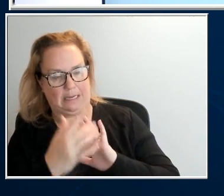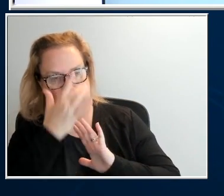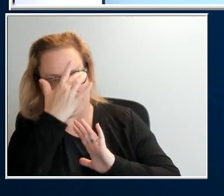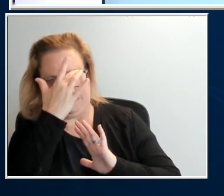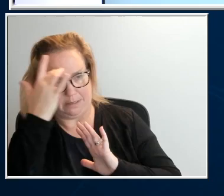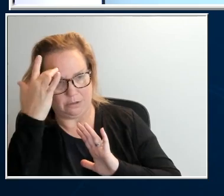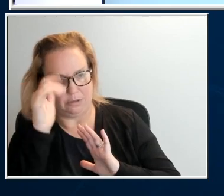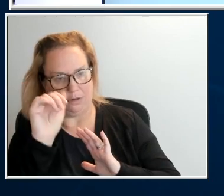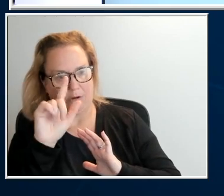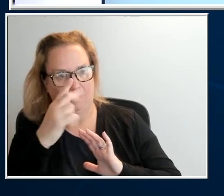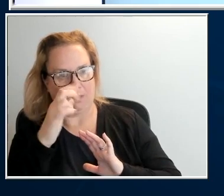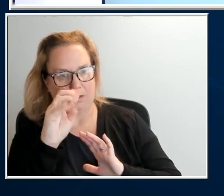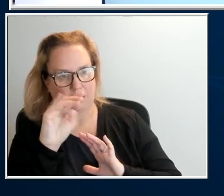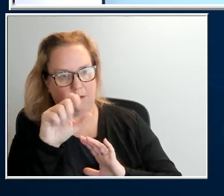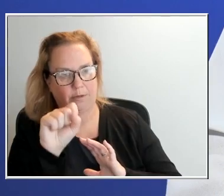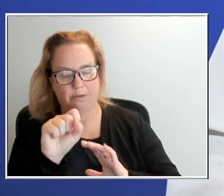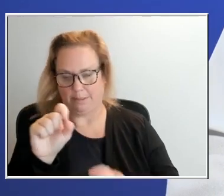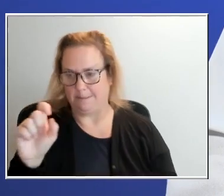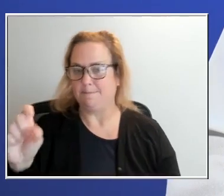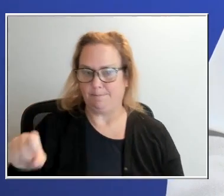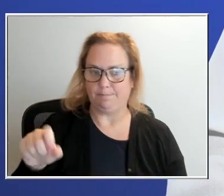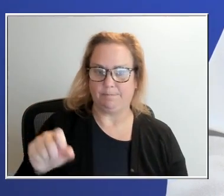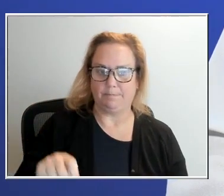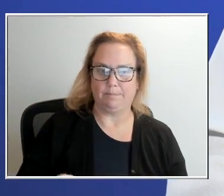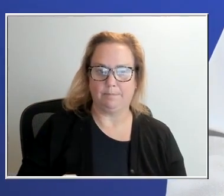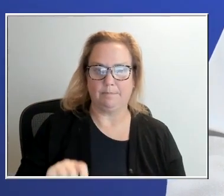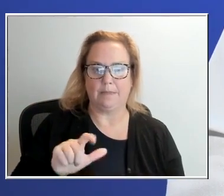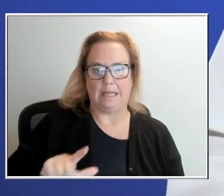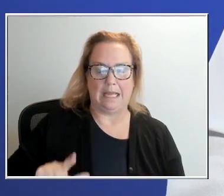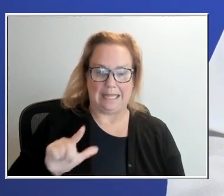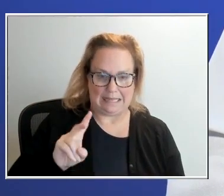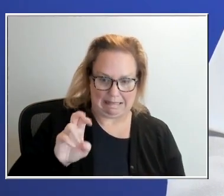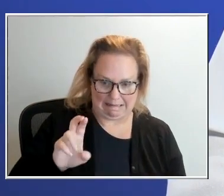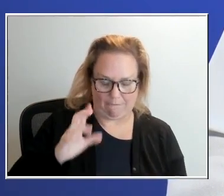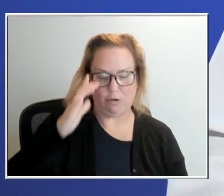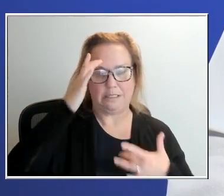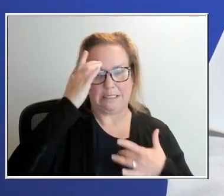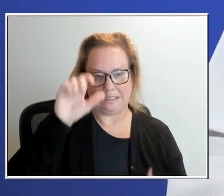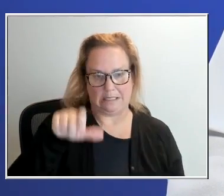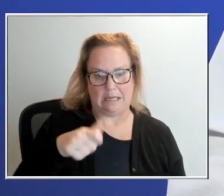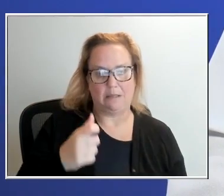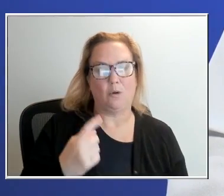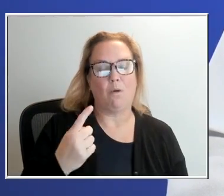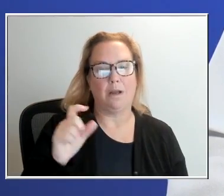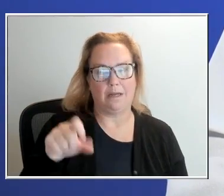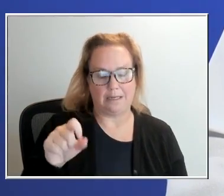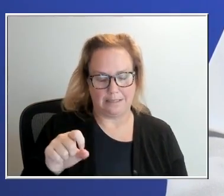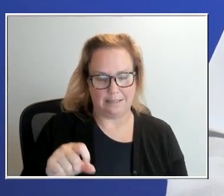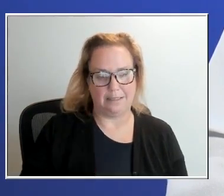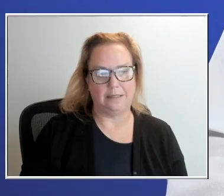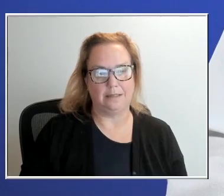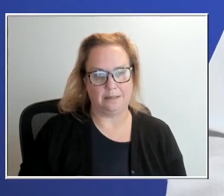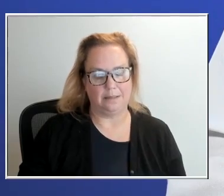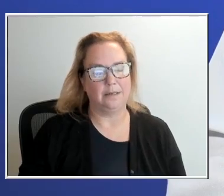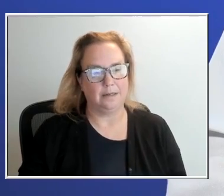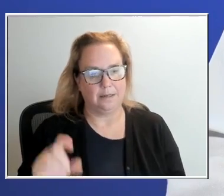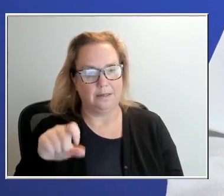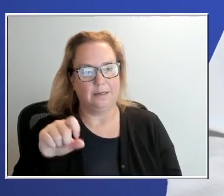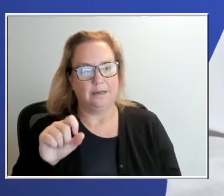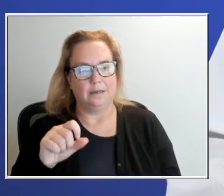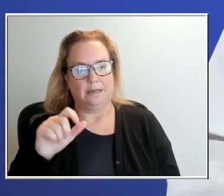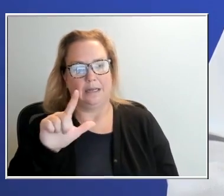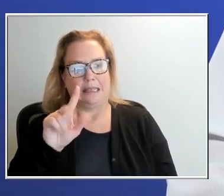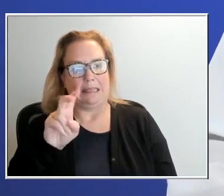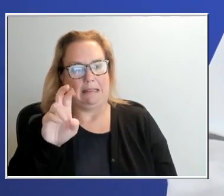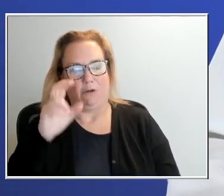Alzheimer's? Yes. Liver disease is another one. Wow. Yeah, so with liver disease,